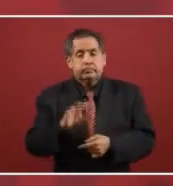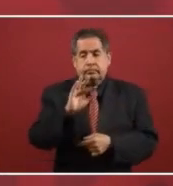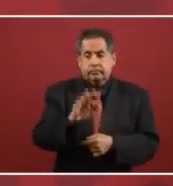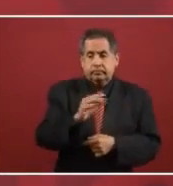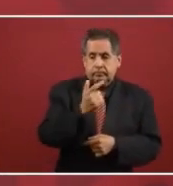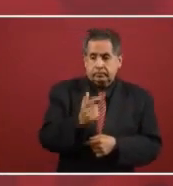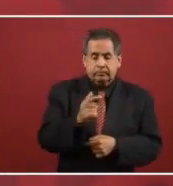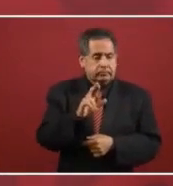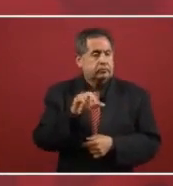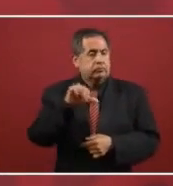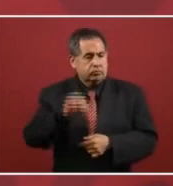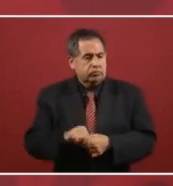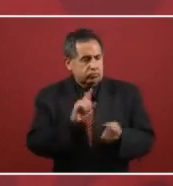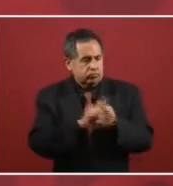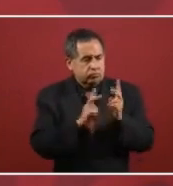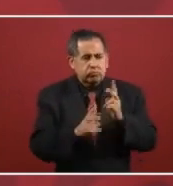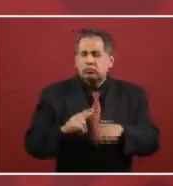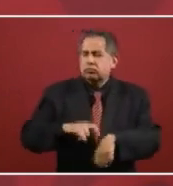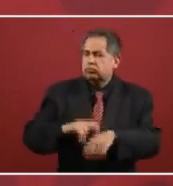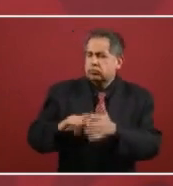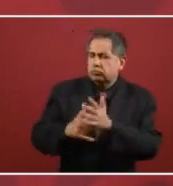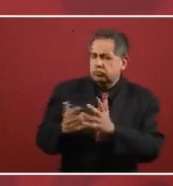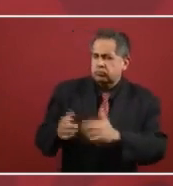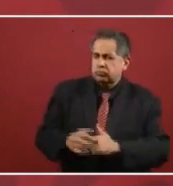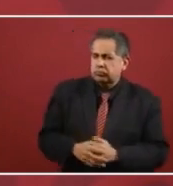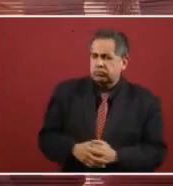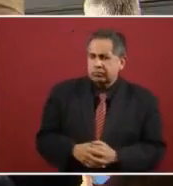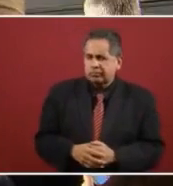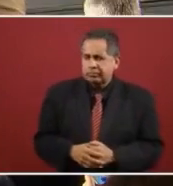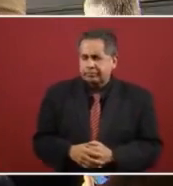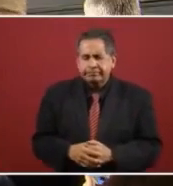And we'll have a talk with the district attorney